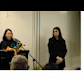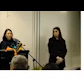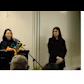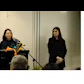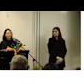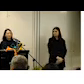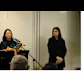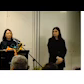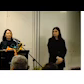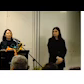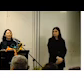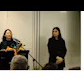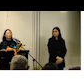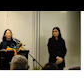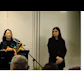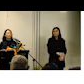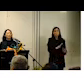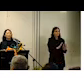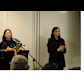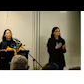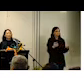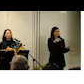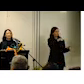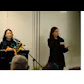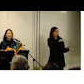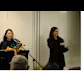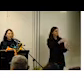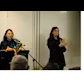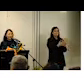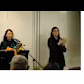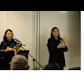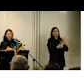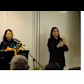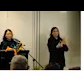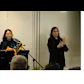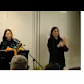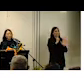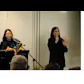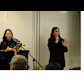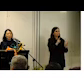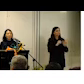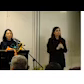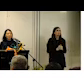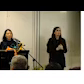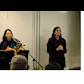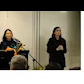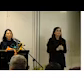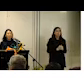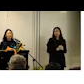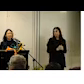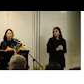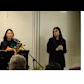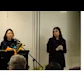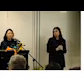So the textbook explanation for the cause of epilepsy is excessive electrical charge, and this is caused